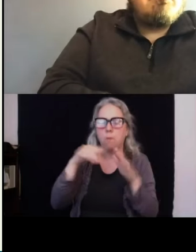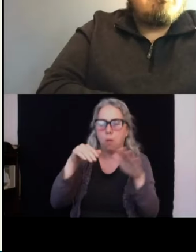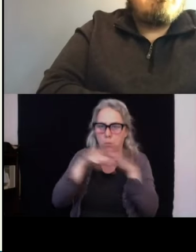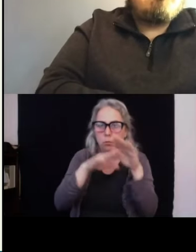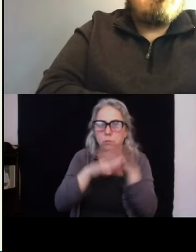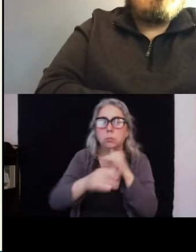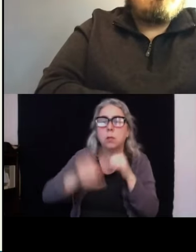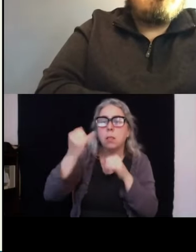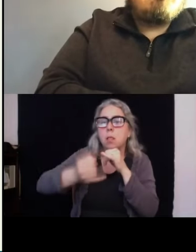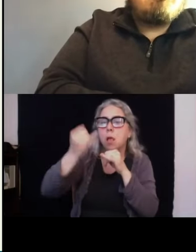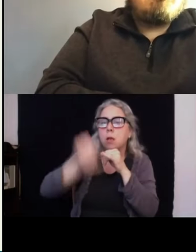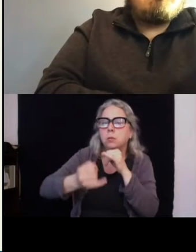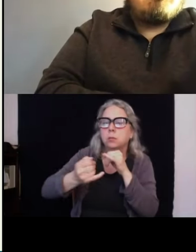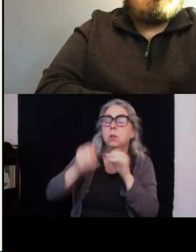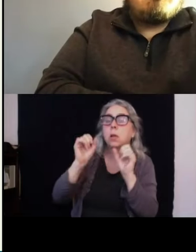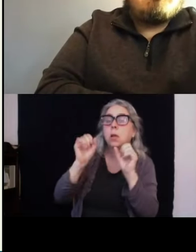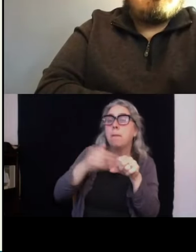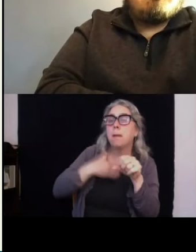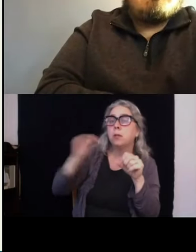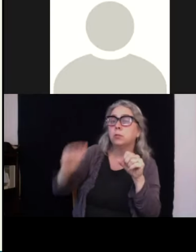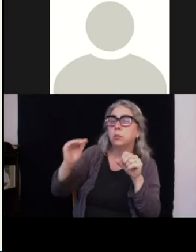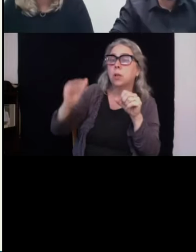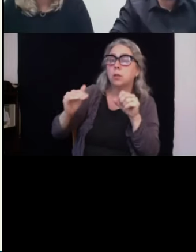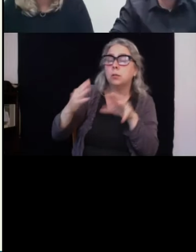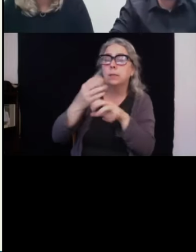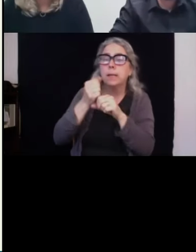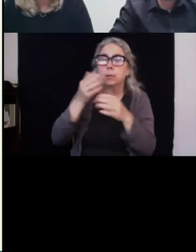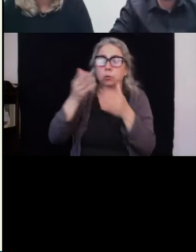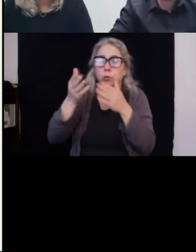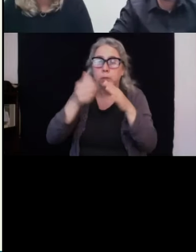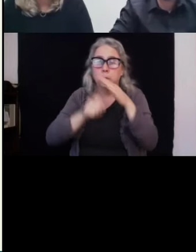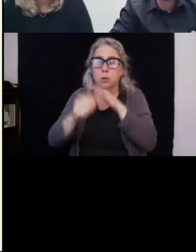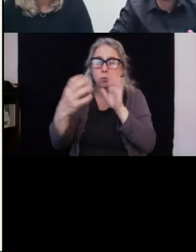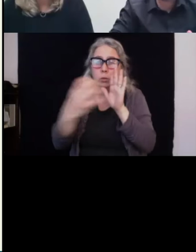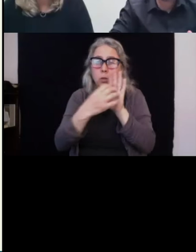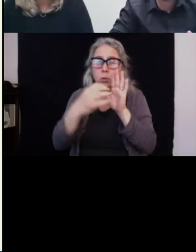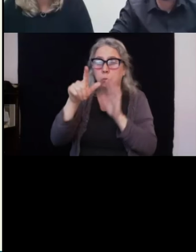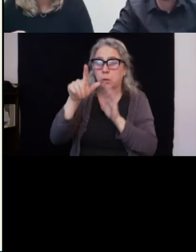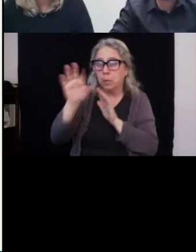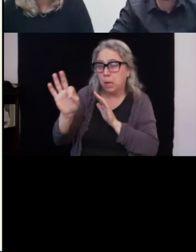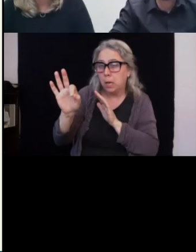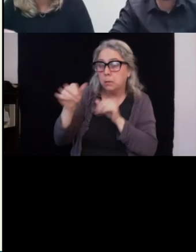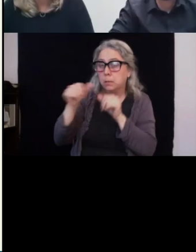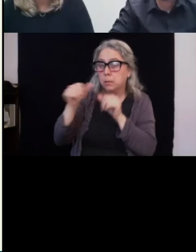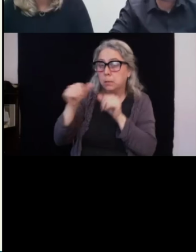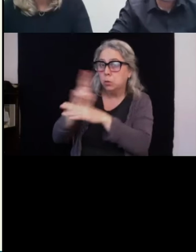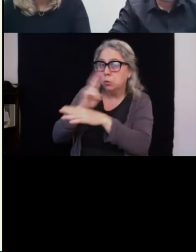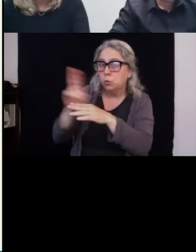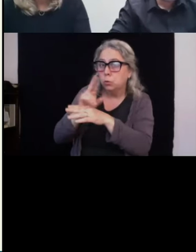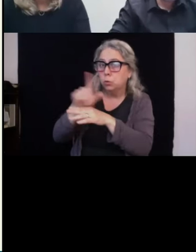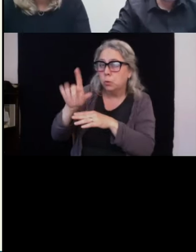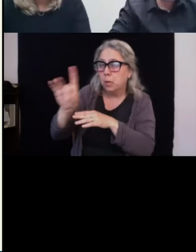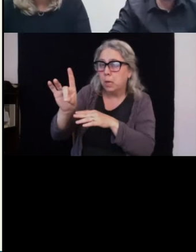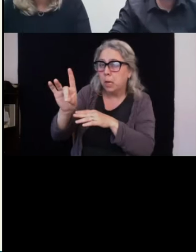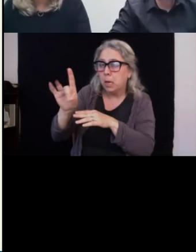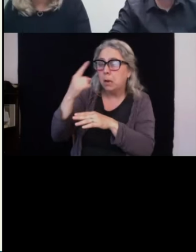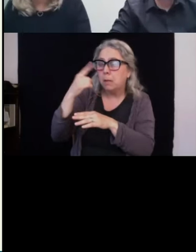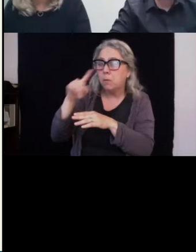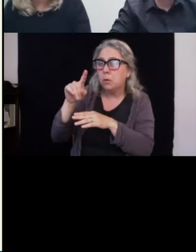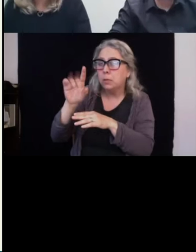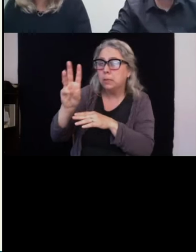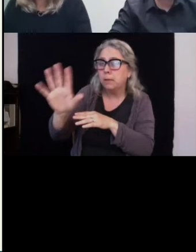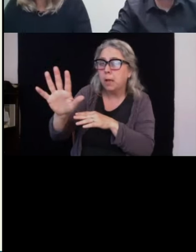Lastly, can my child receive services under Section 29 and still use Section 28 or 65? So for some